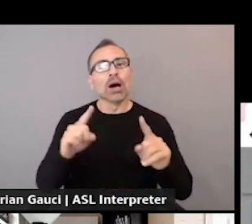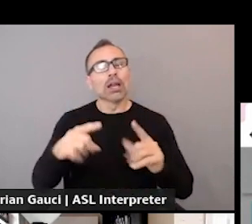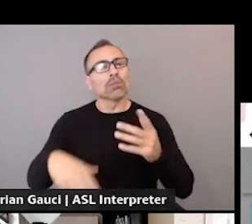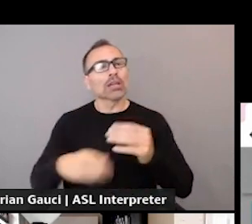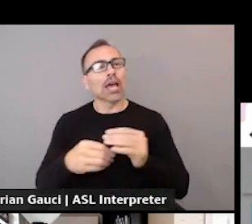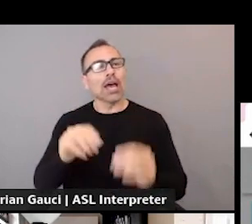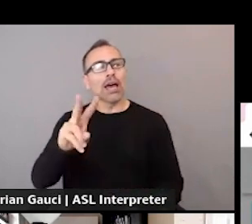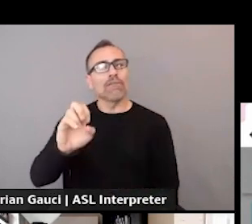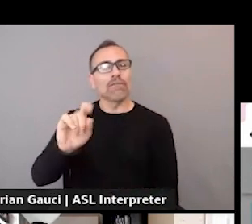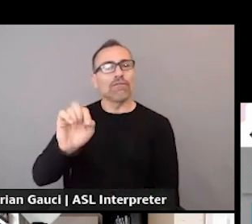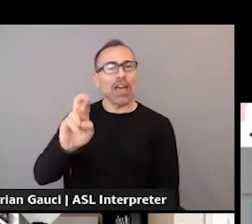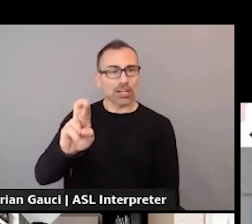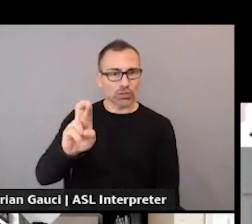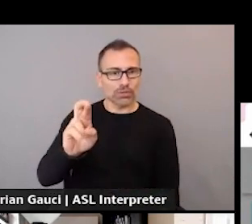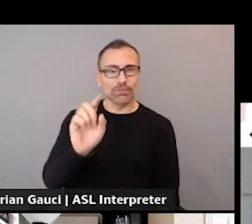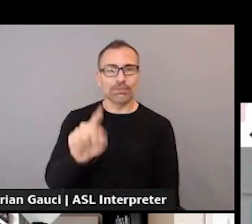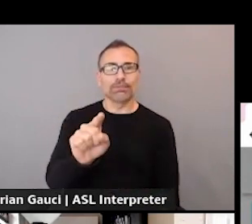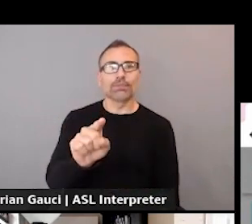vector to this